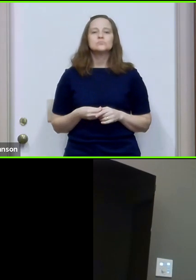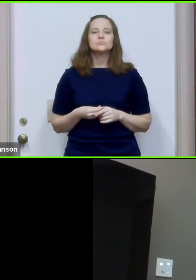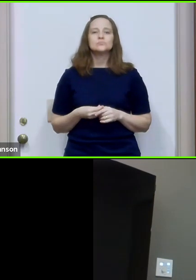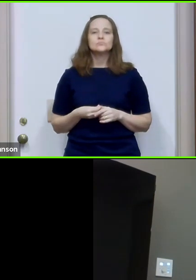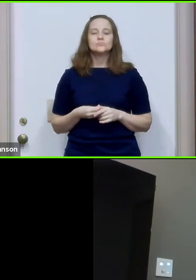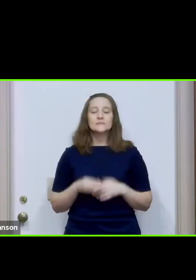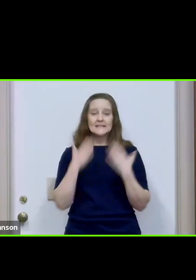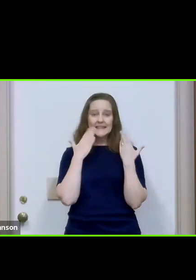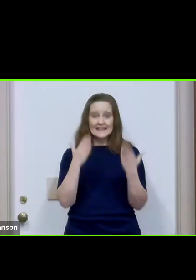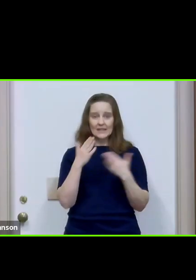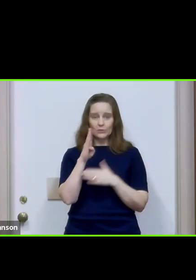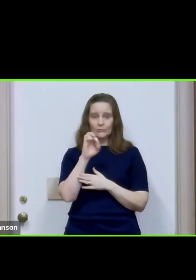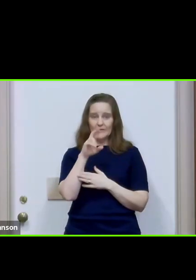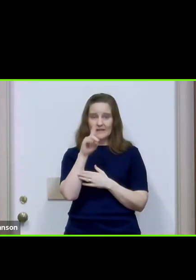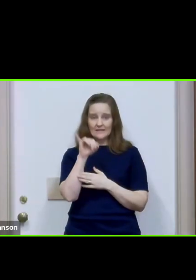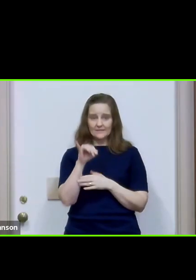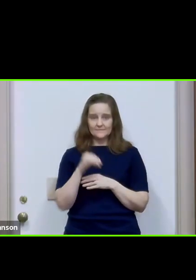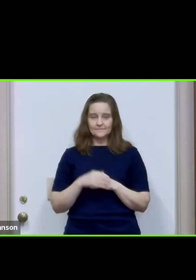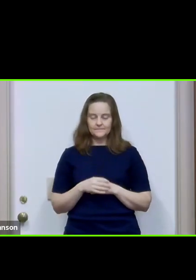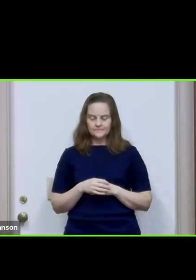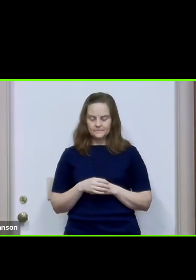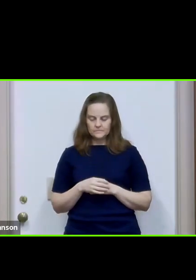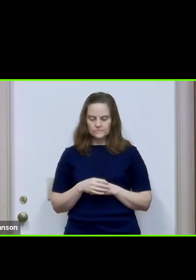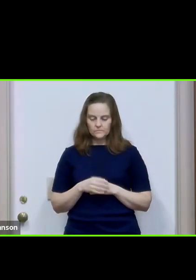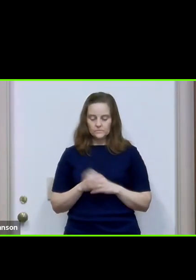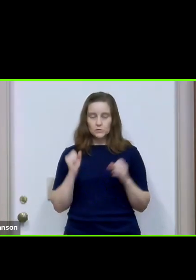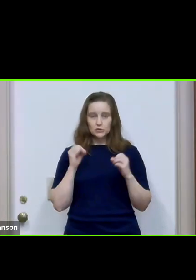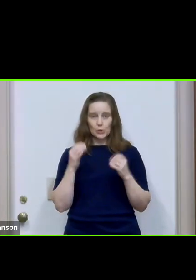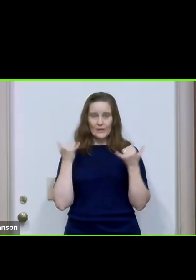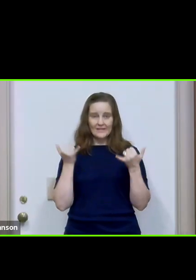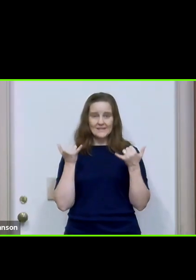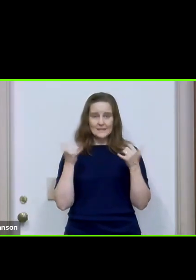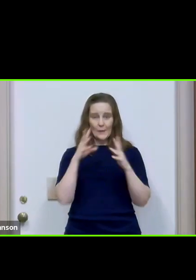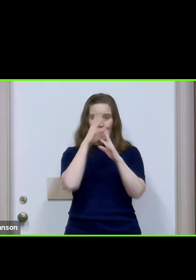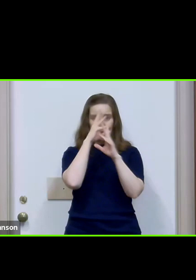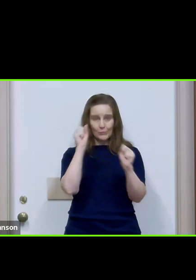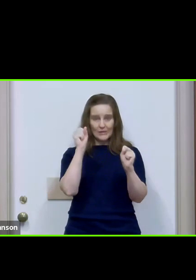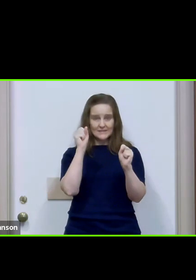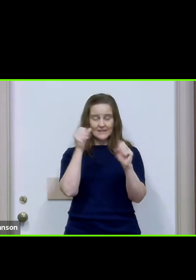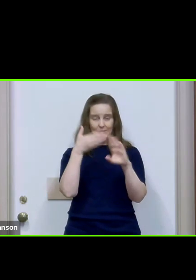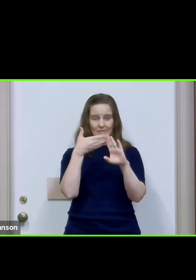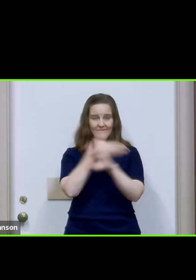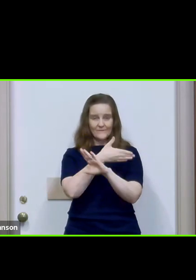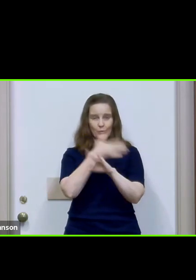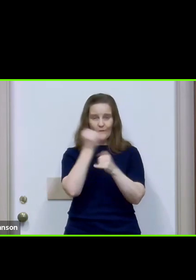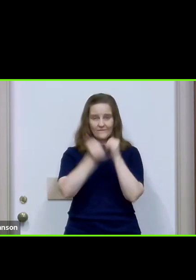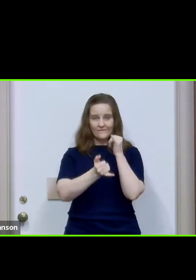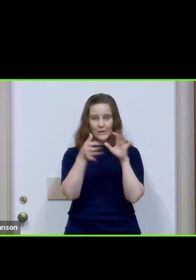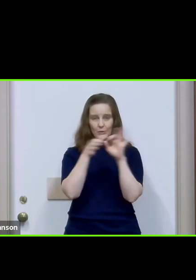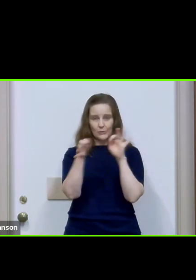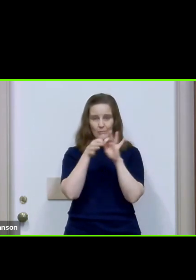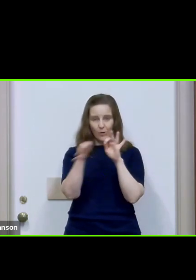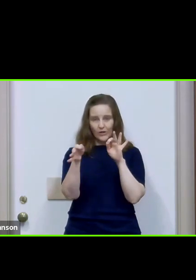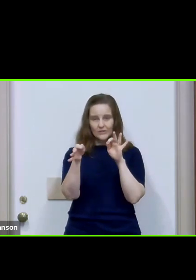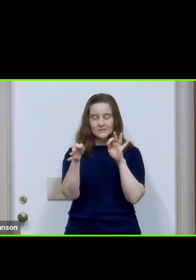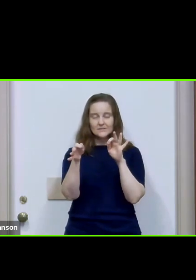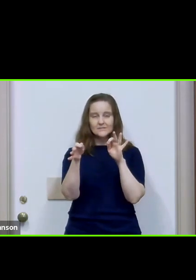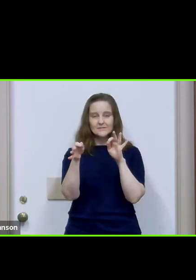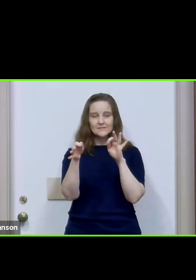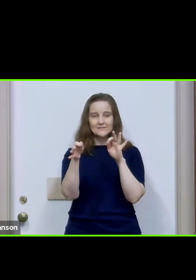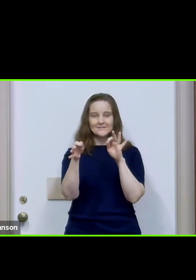Thank you, Brandy. Appreciate it. So we're going to close today with the president. And before he makes his final remarks to close this